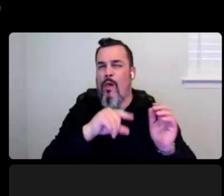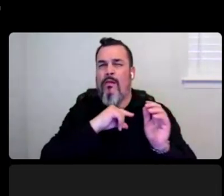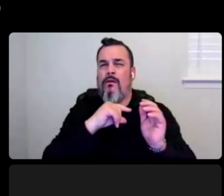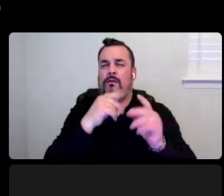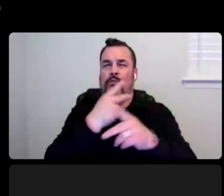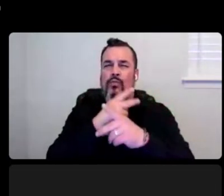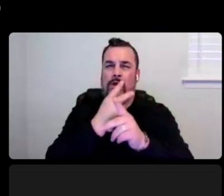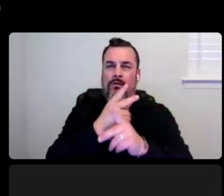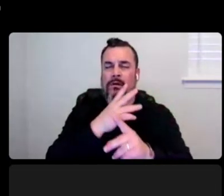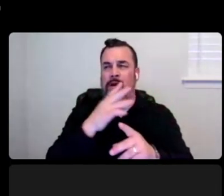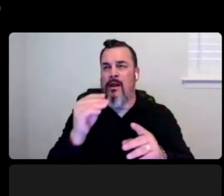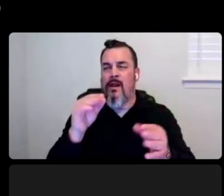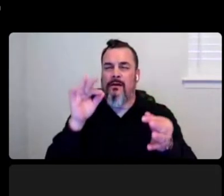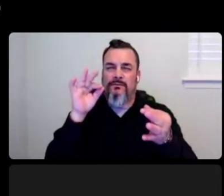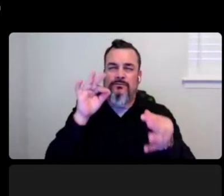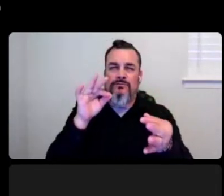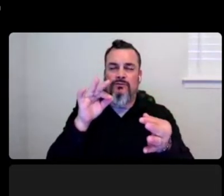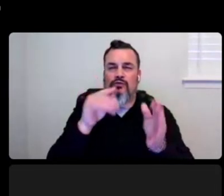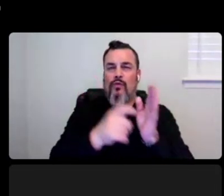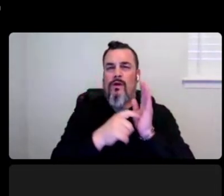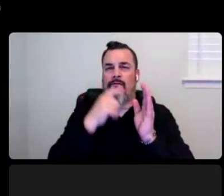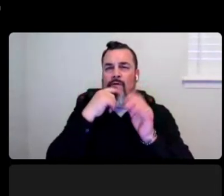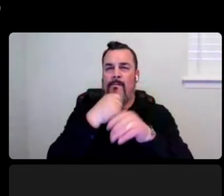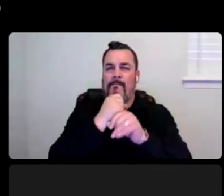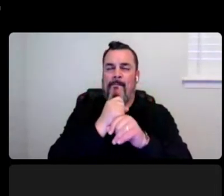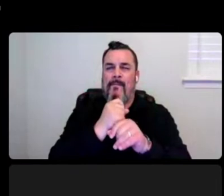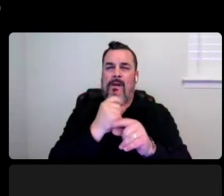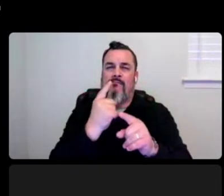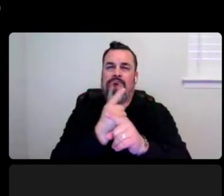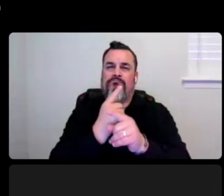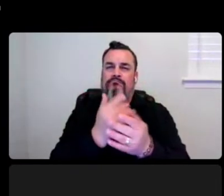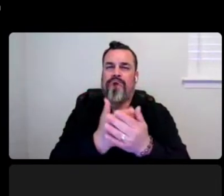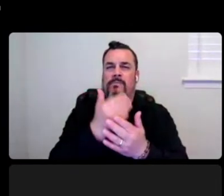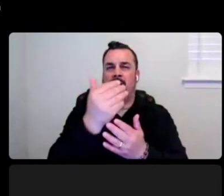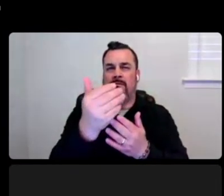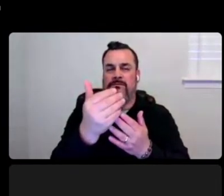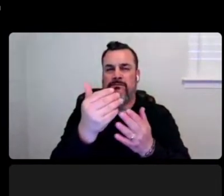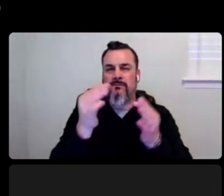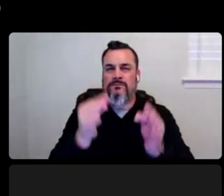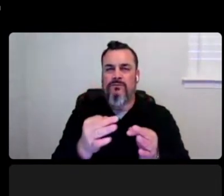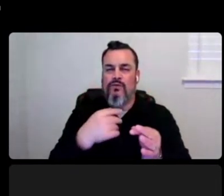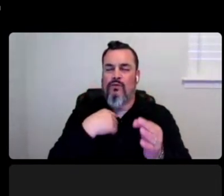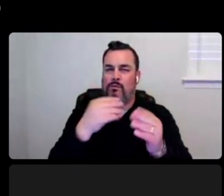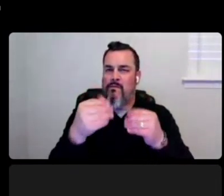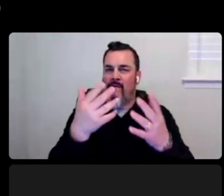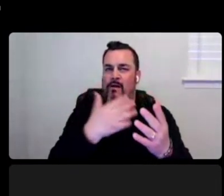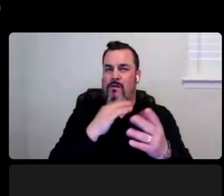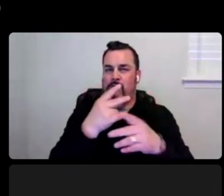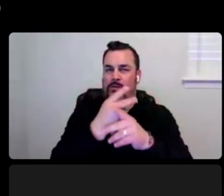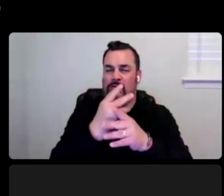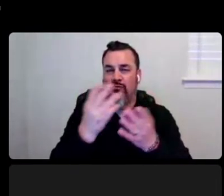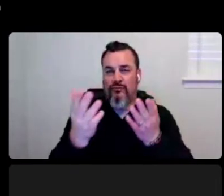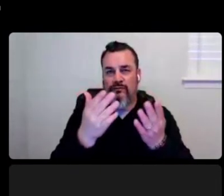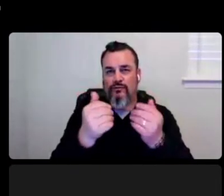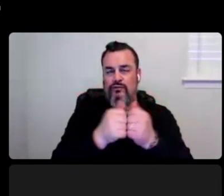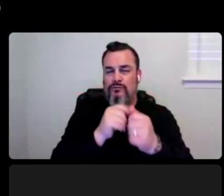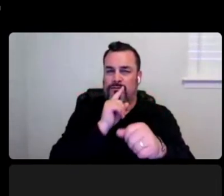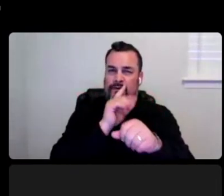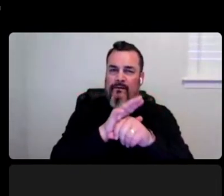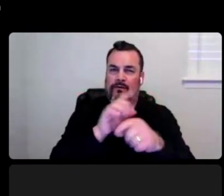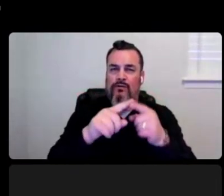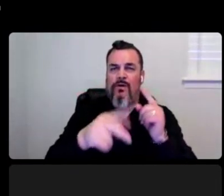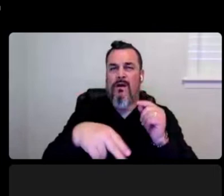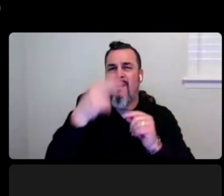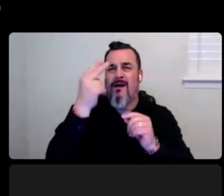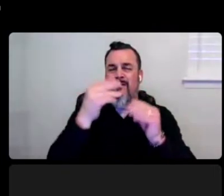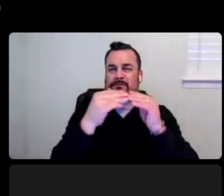products and the expertise required for making informed buying decisions. We provide our products and services with a dedication to the highest